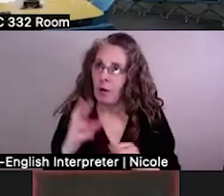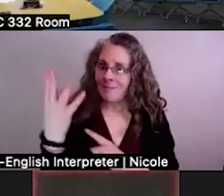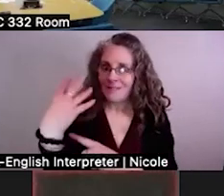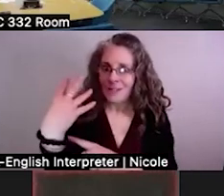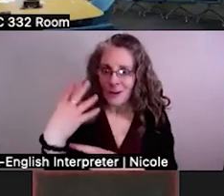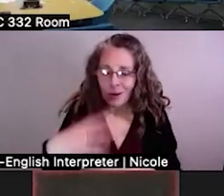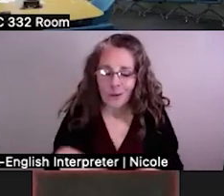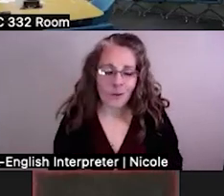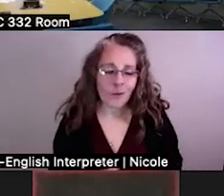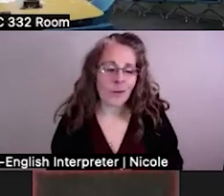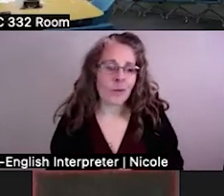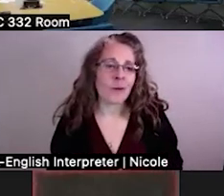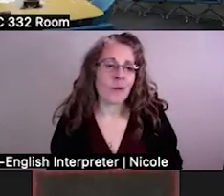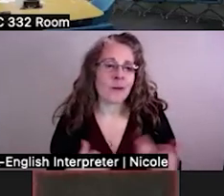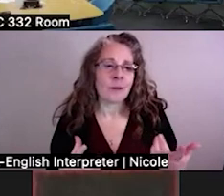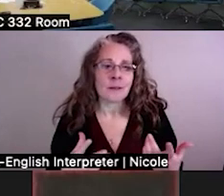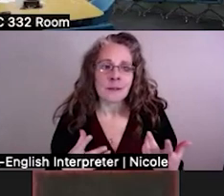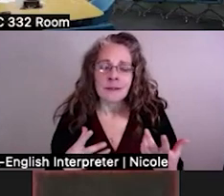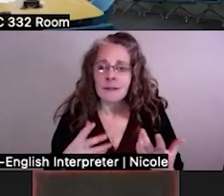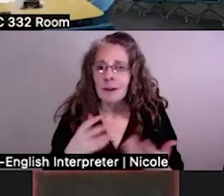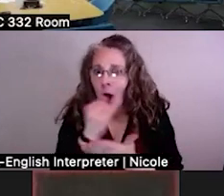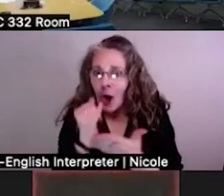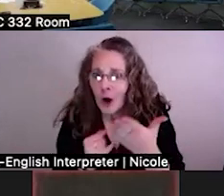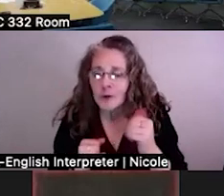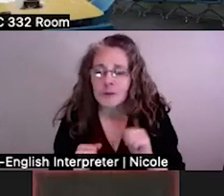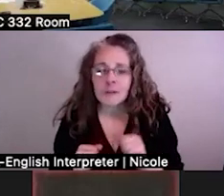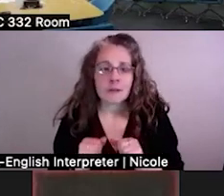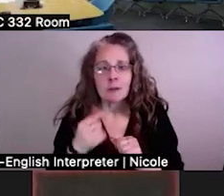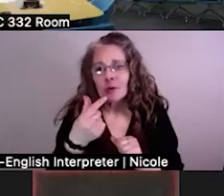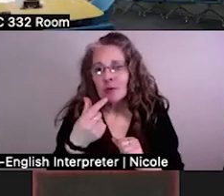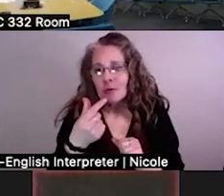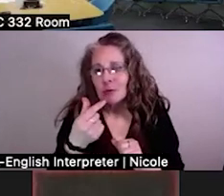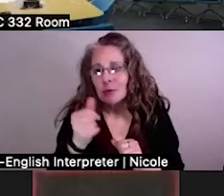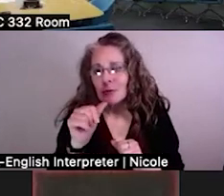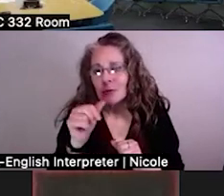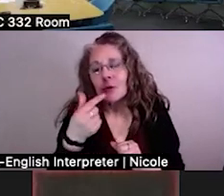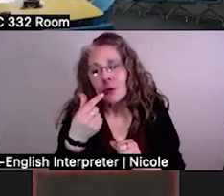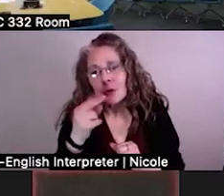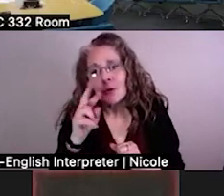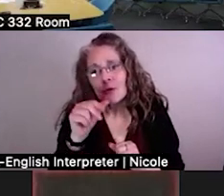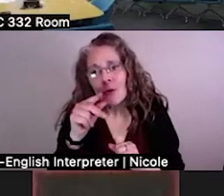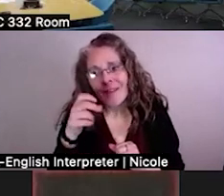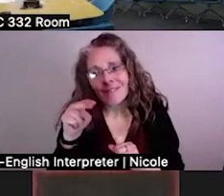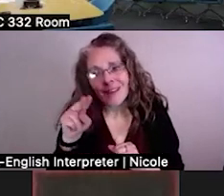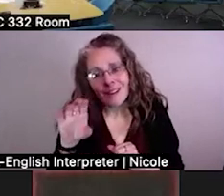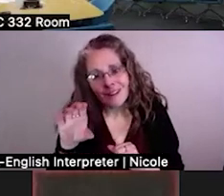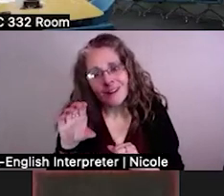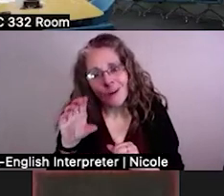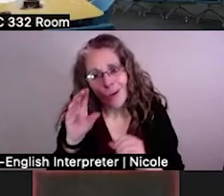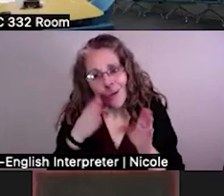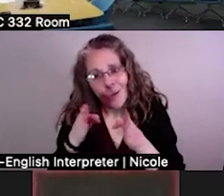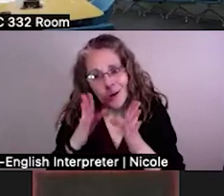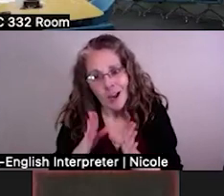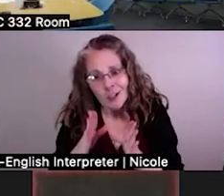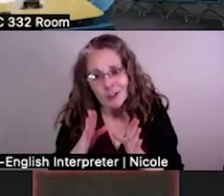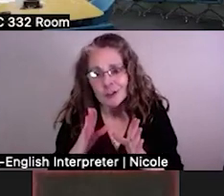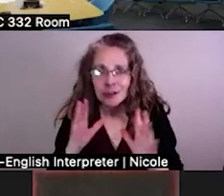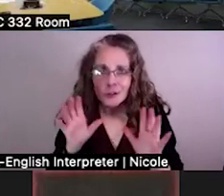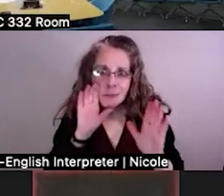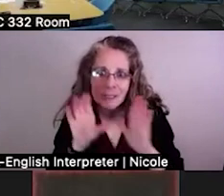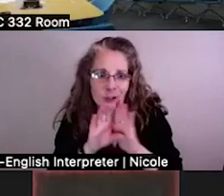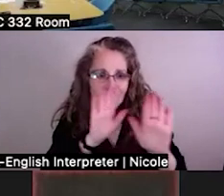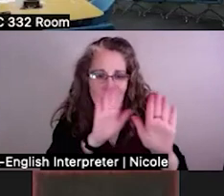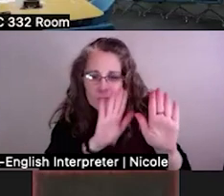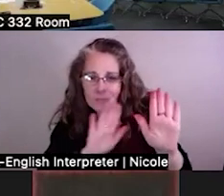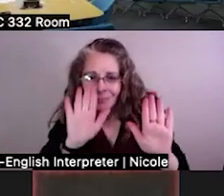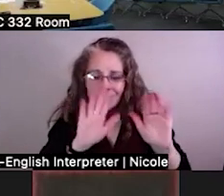autistic expression, a graphic organizer. My autistic child is completely paralyzed by